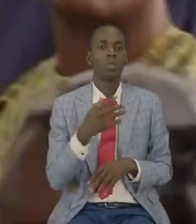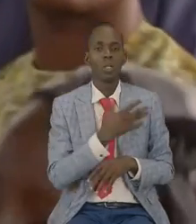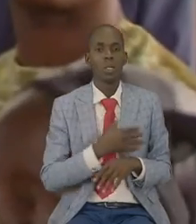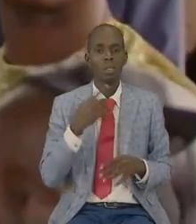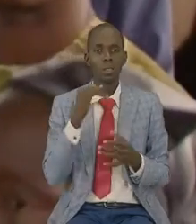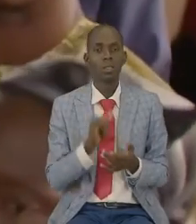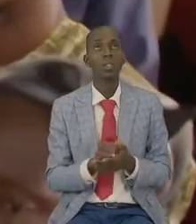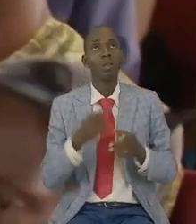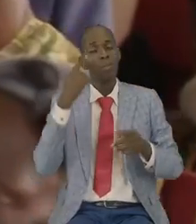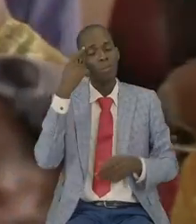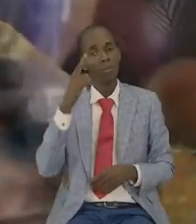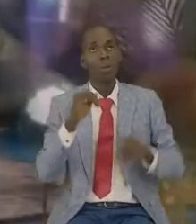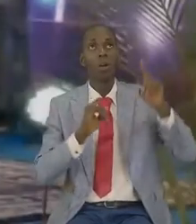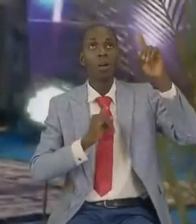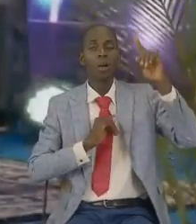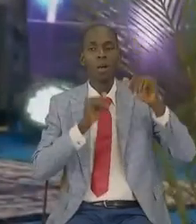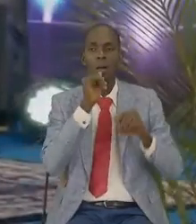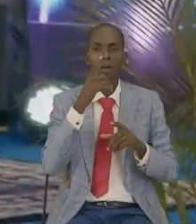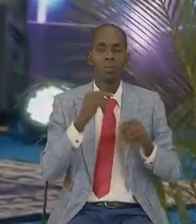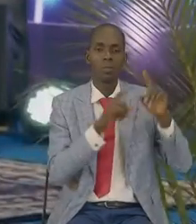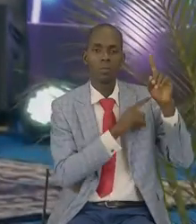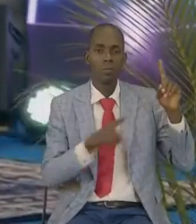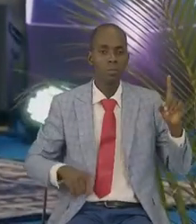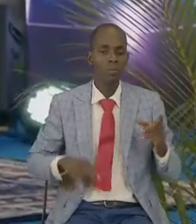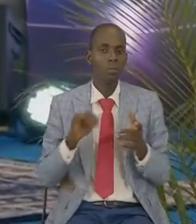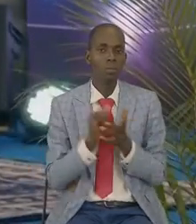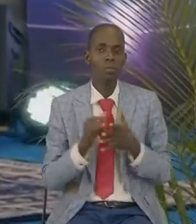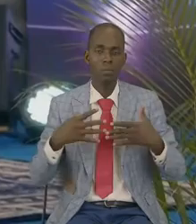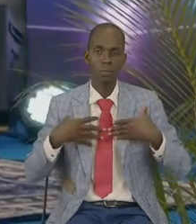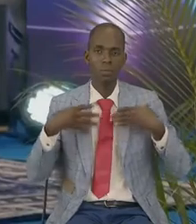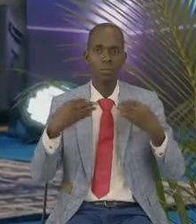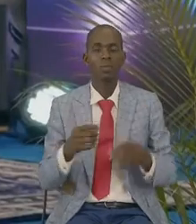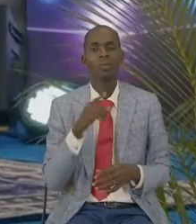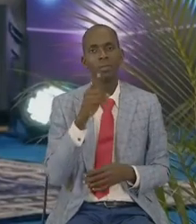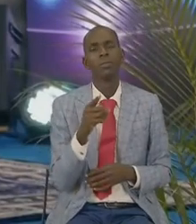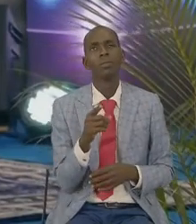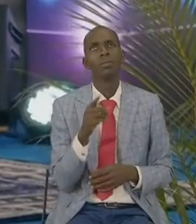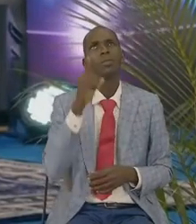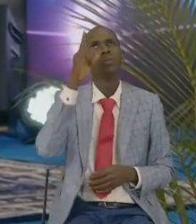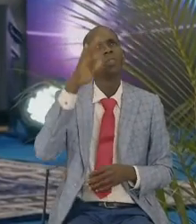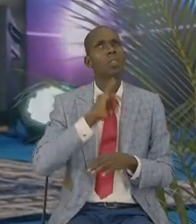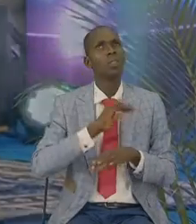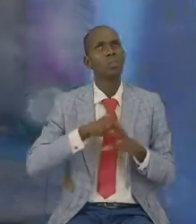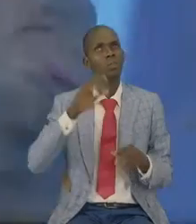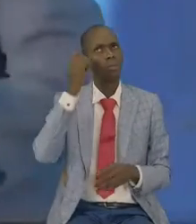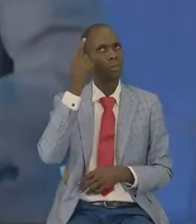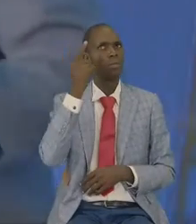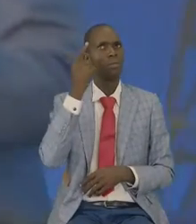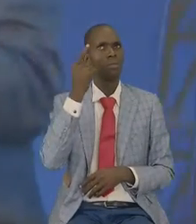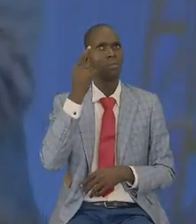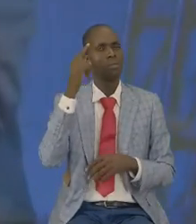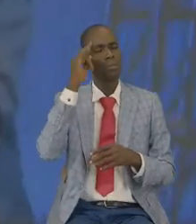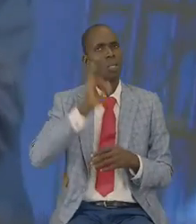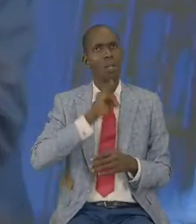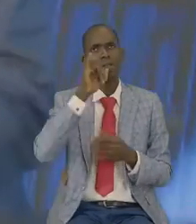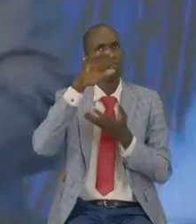am the Lord that healeth thee. God, I don't understand. You said you will